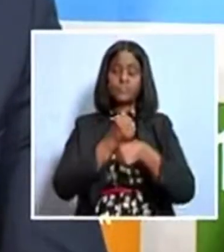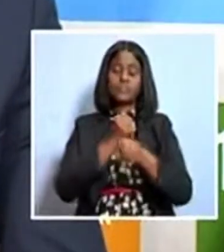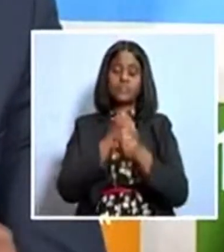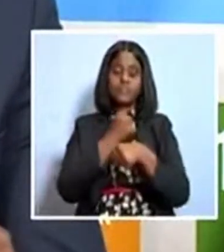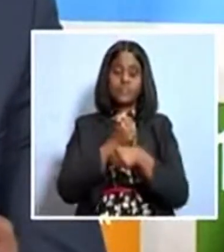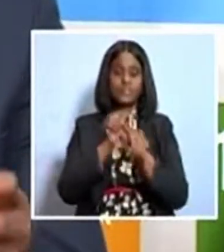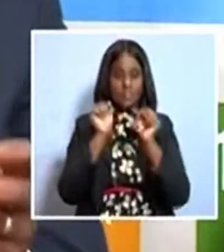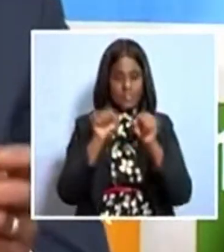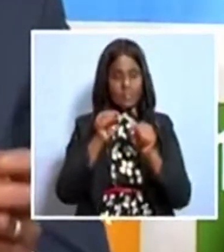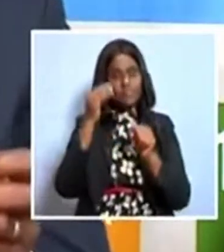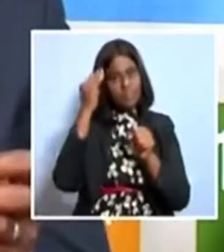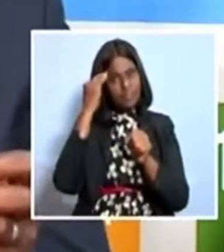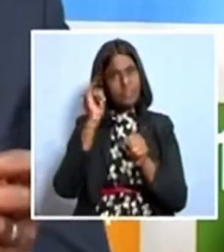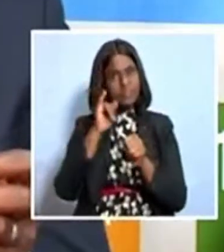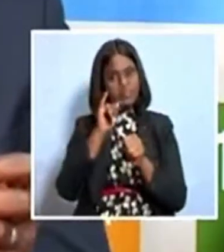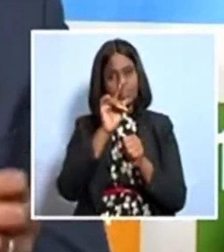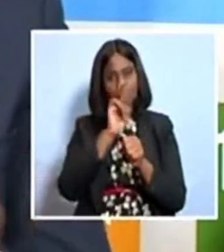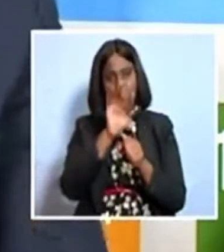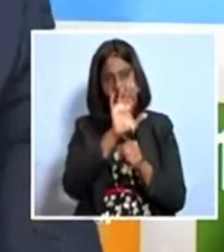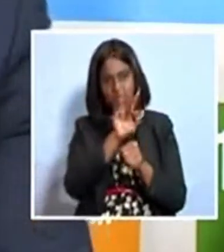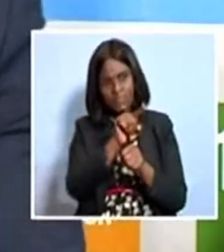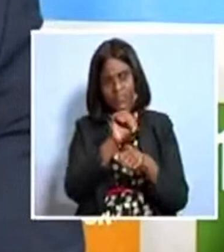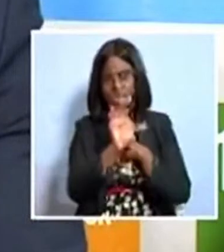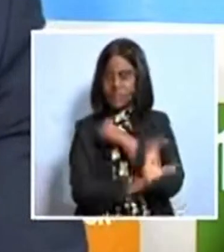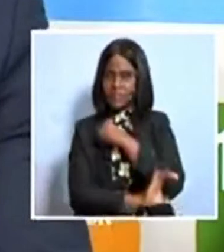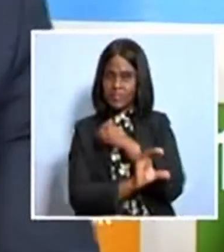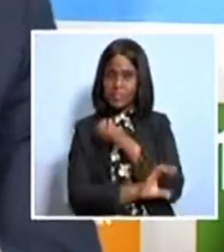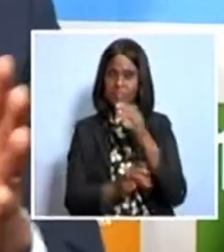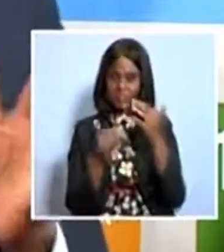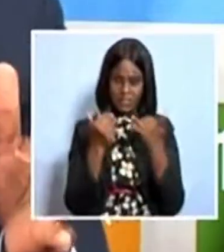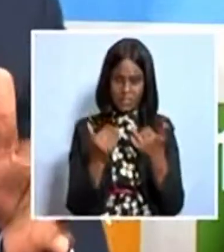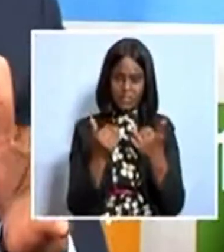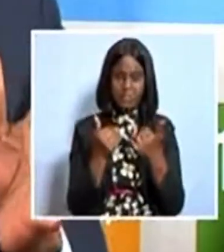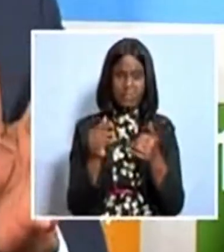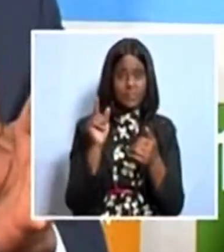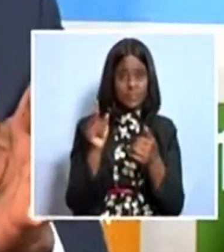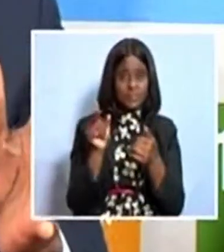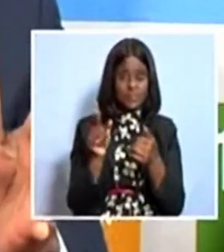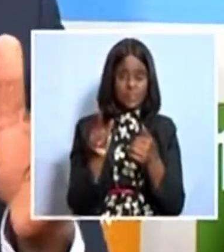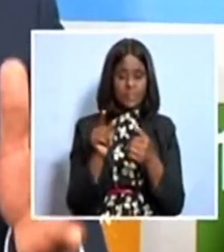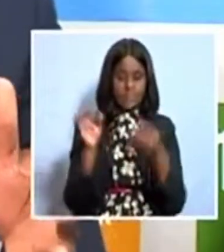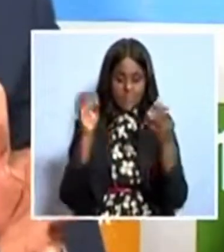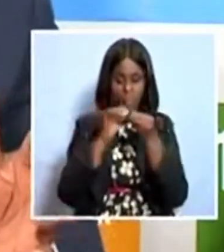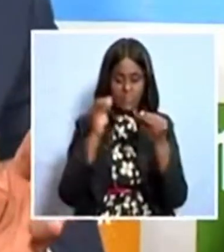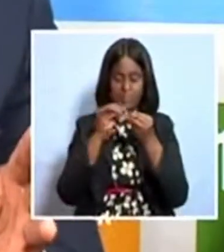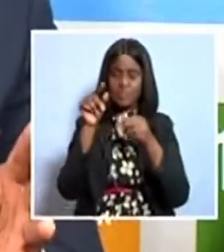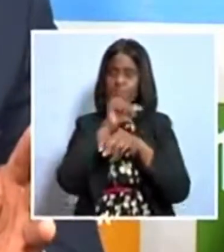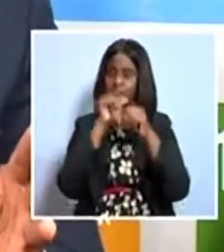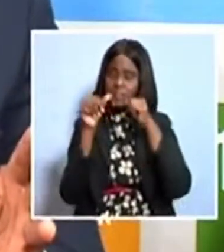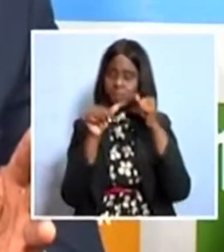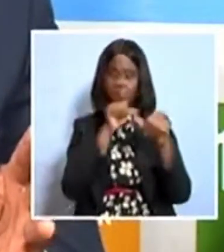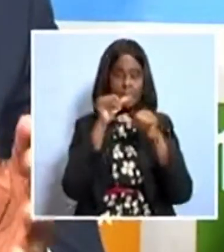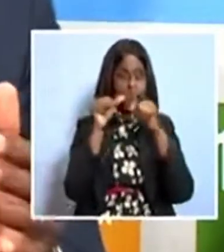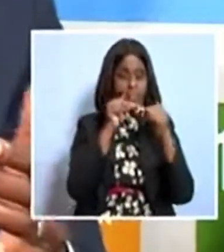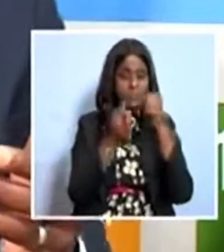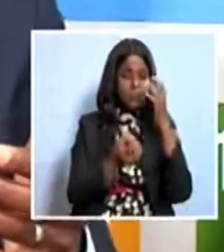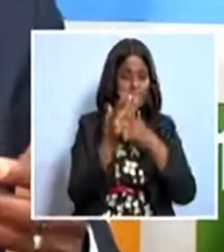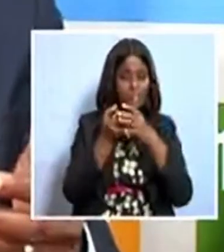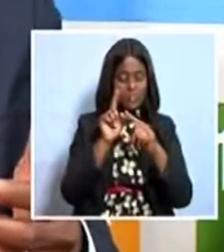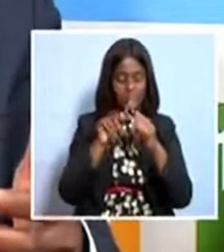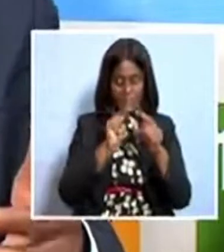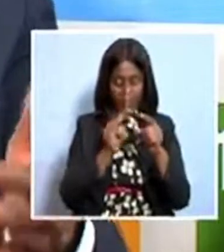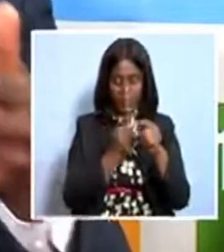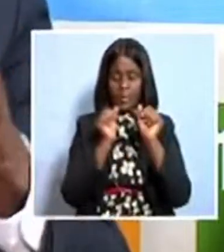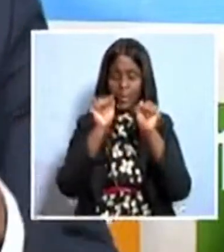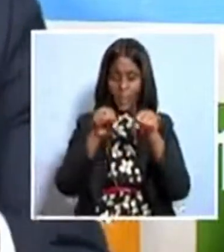You may know that the country at the moment is more of agriculture production, but we have to be able to